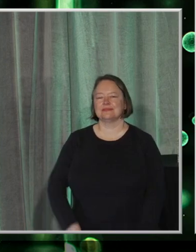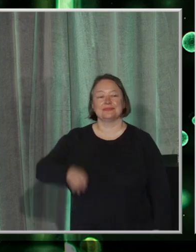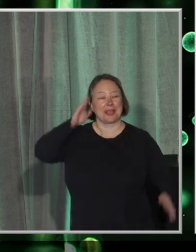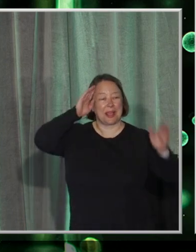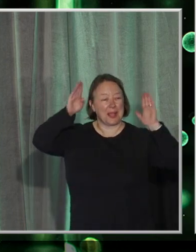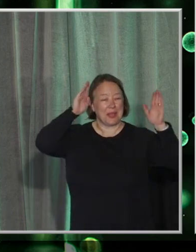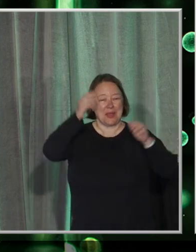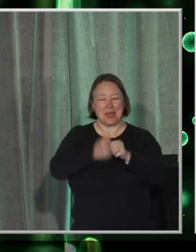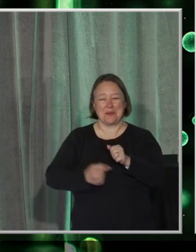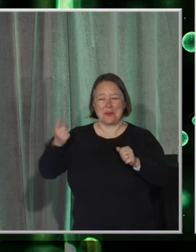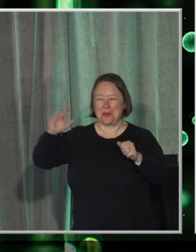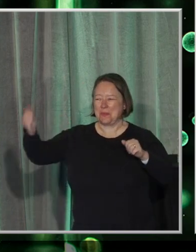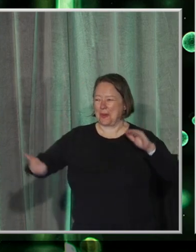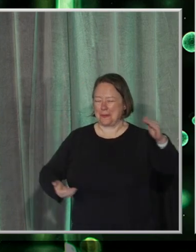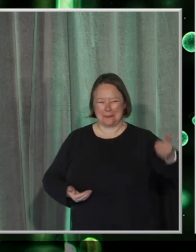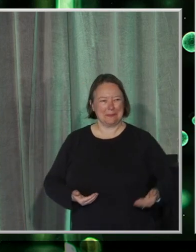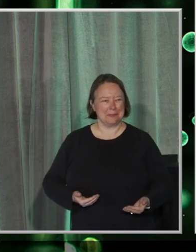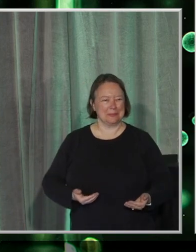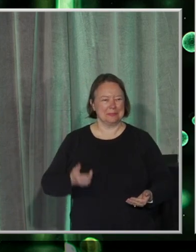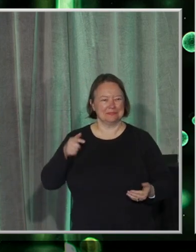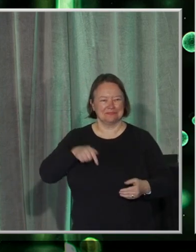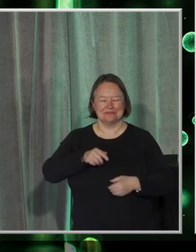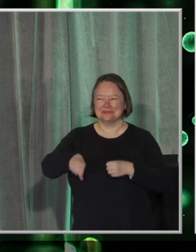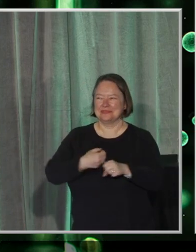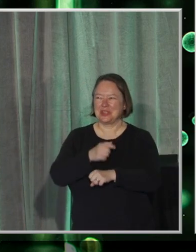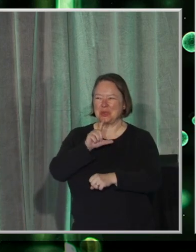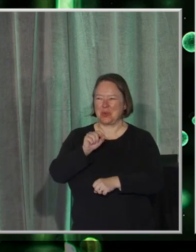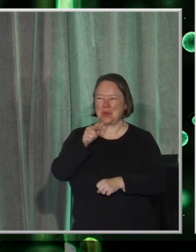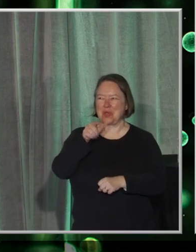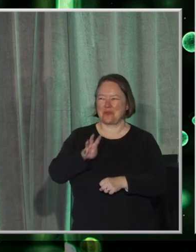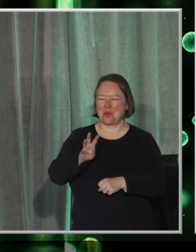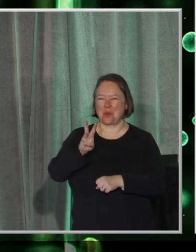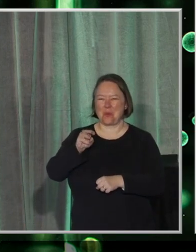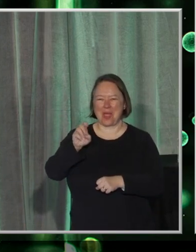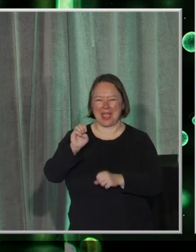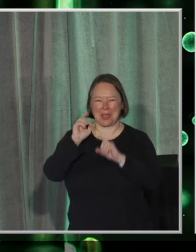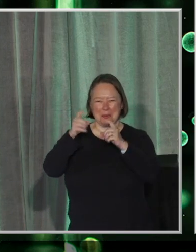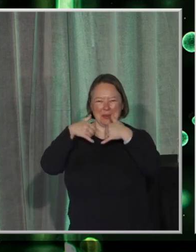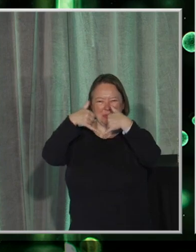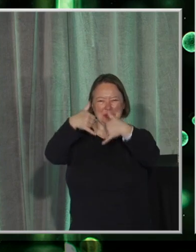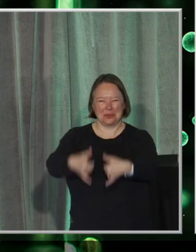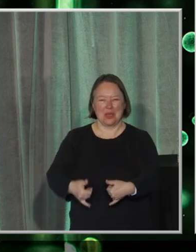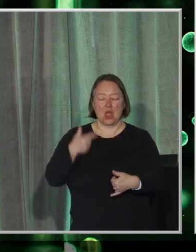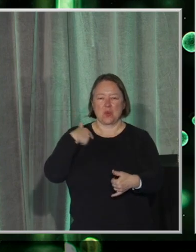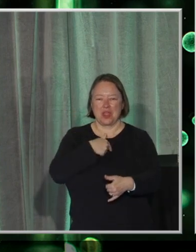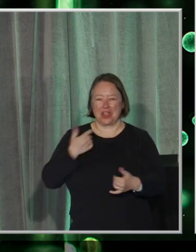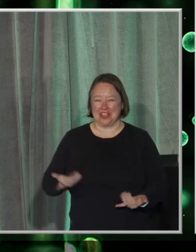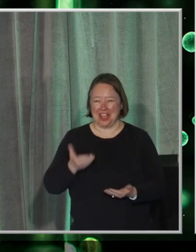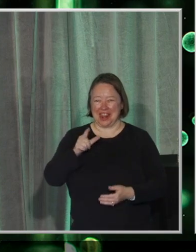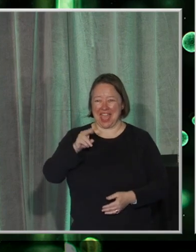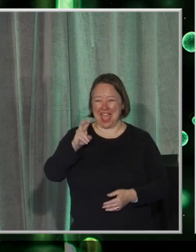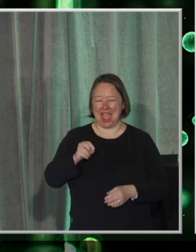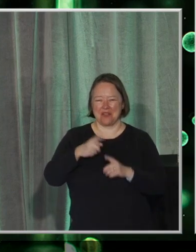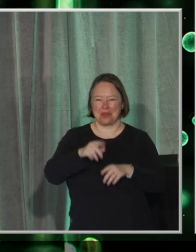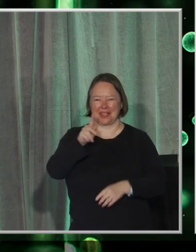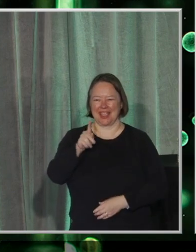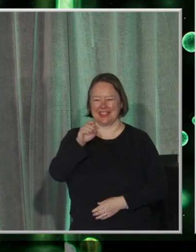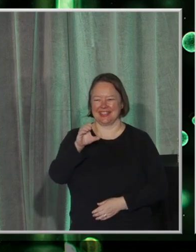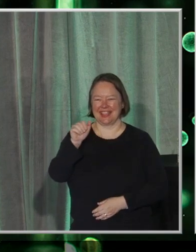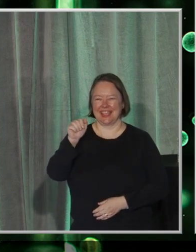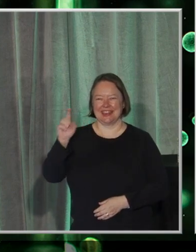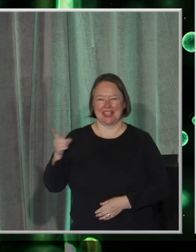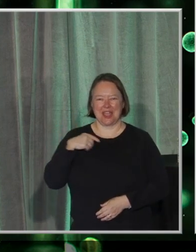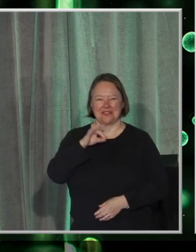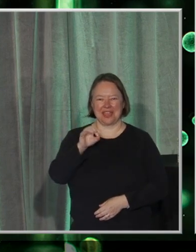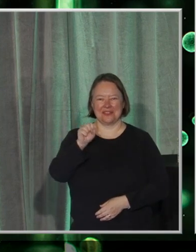Hello, everyone, and welcome to the 2024 Wege Prize Awards. We're coming to you live from Kendall College of Art and Design of